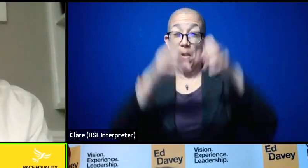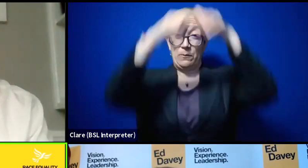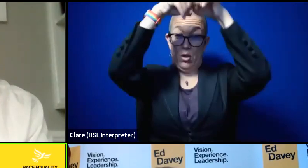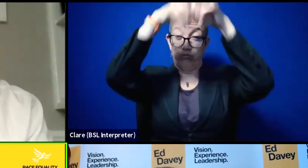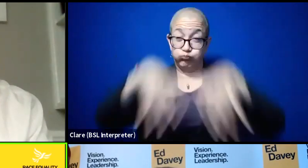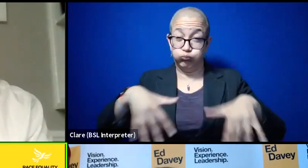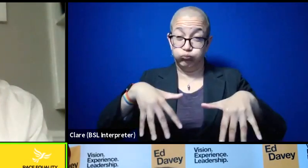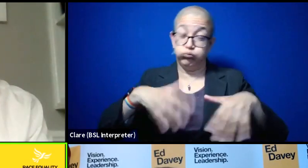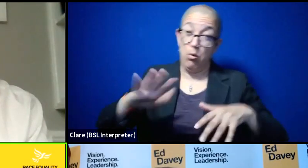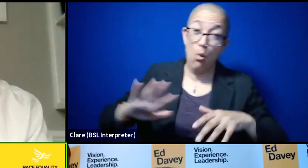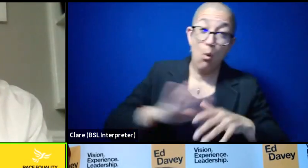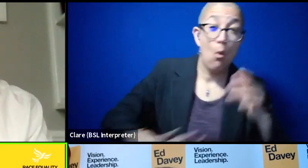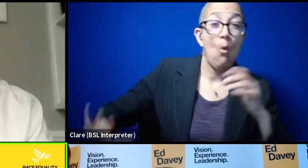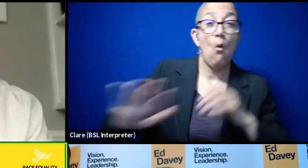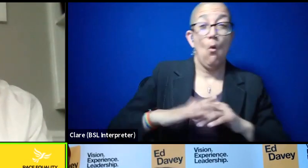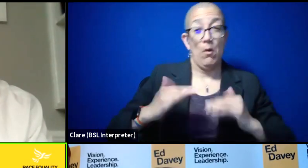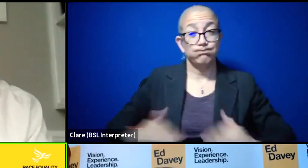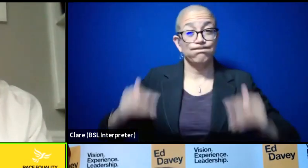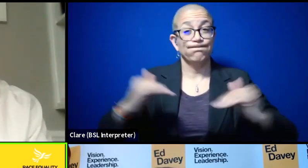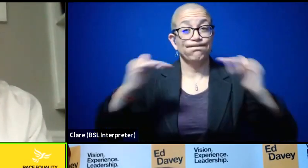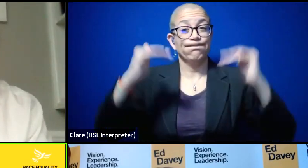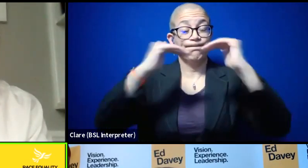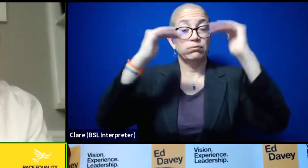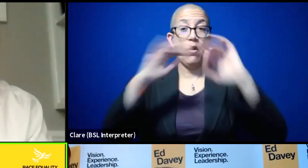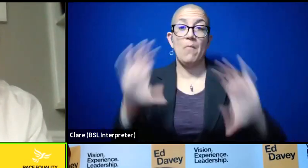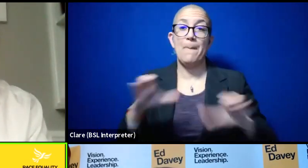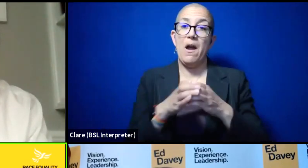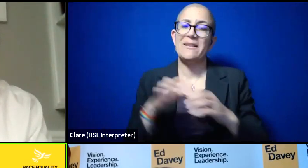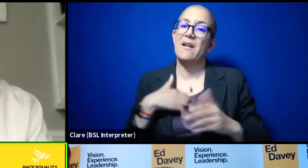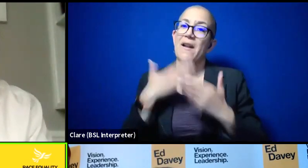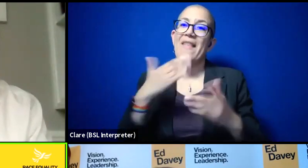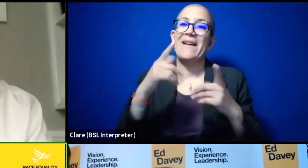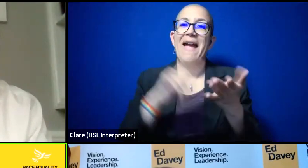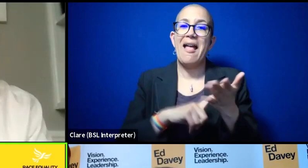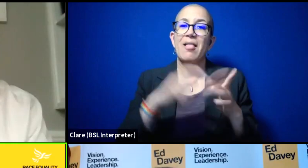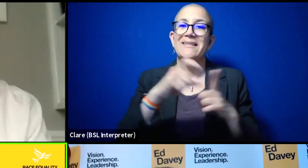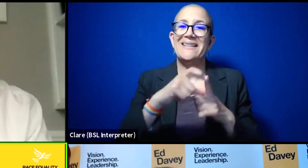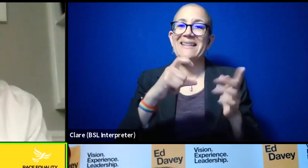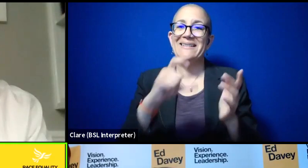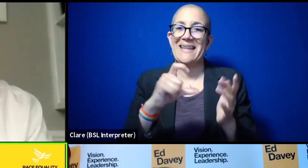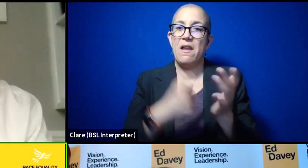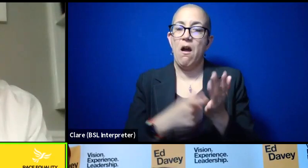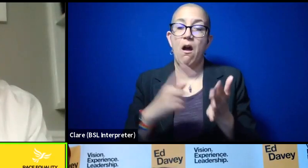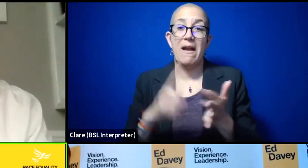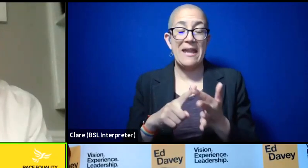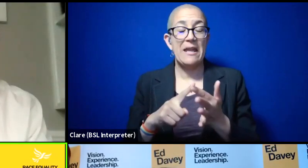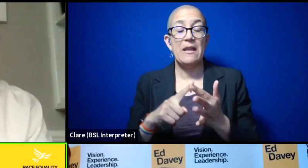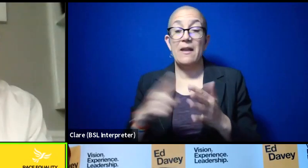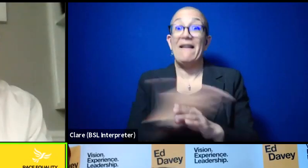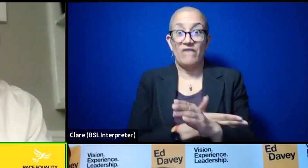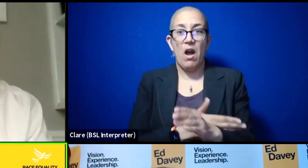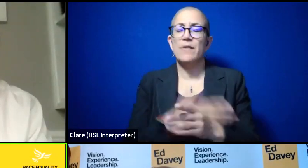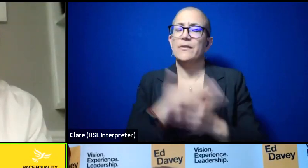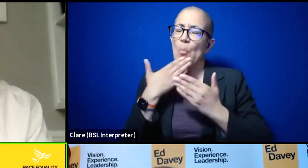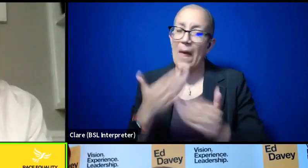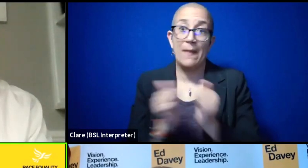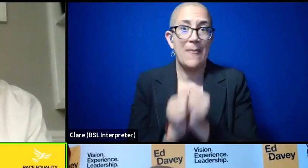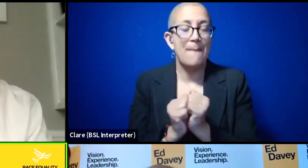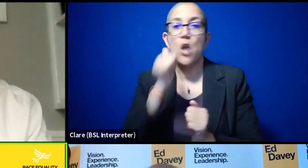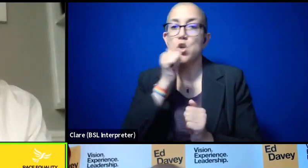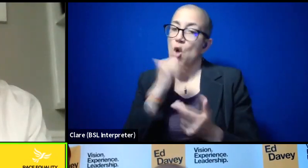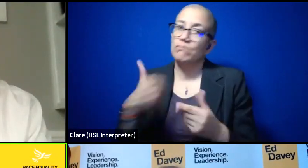part of the party. And I thank LDCRE in advance for, I know, the important role that they're going to play in this, but it actually needs to be a